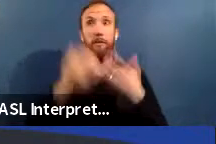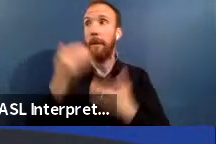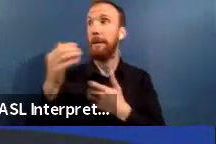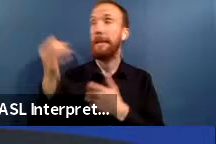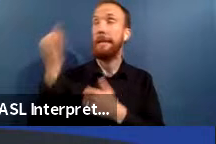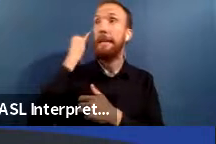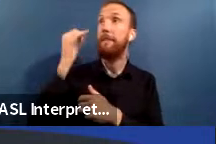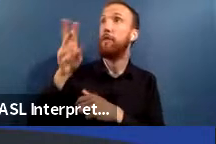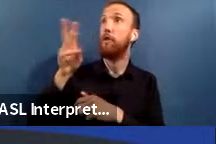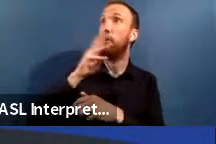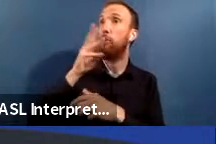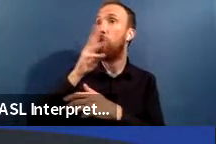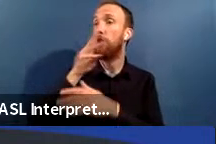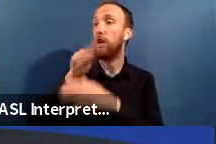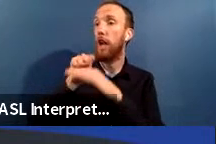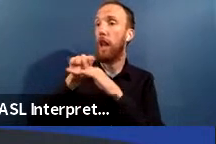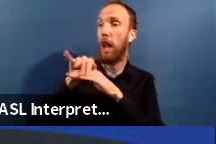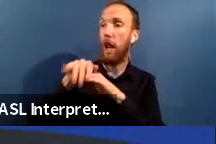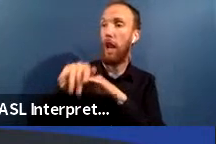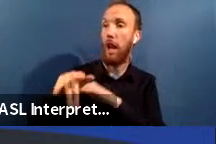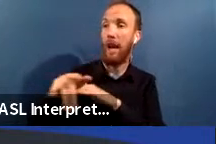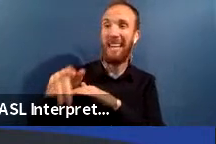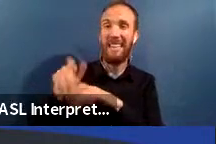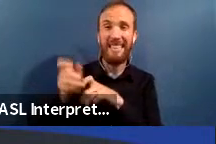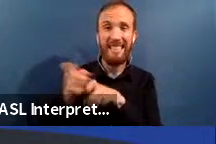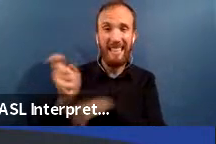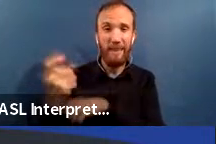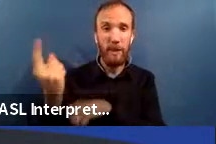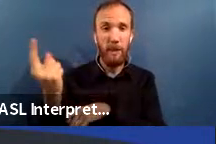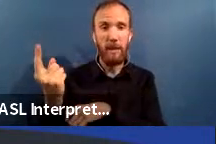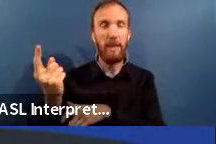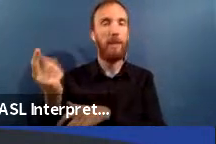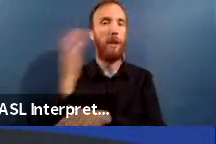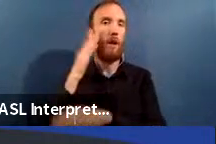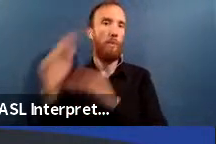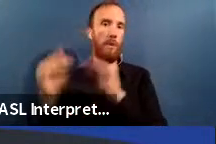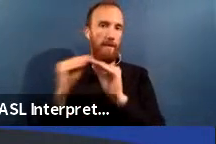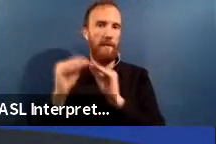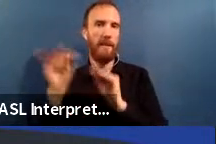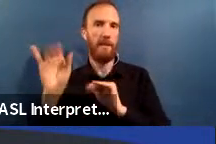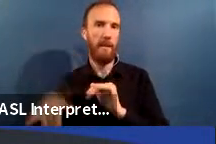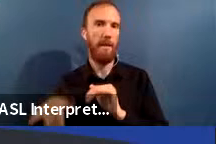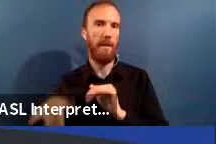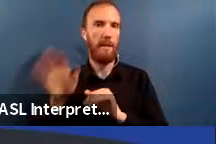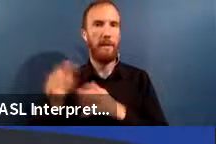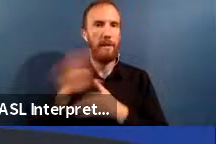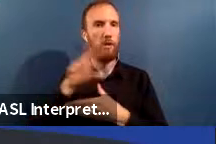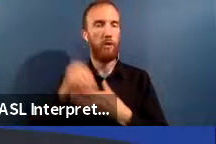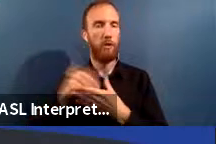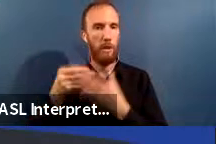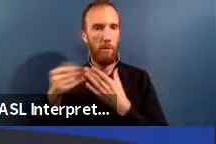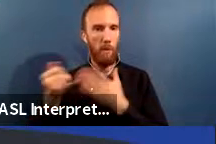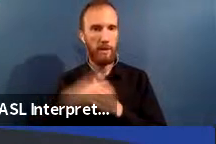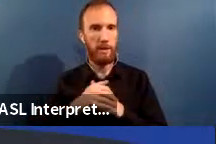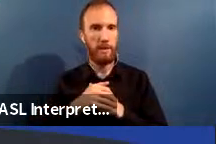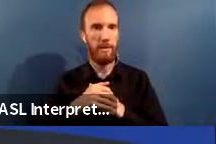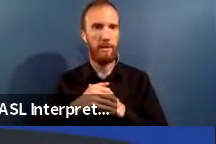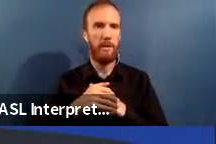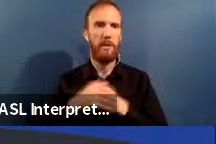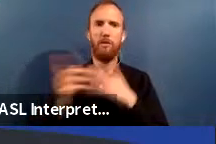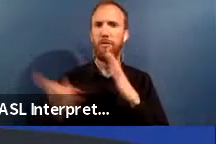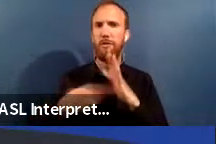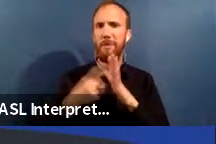would be repaired and funded as part of the larger project. On some projects, this could include addressing the finishes for